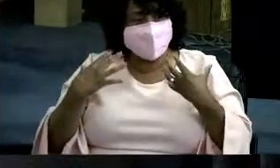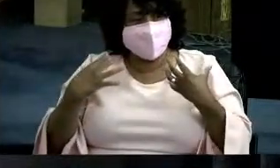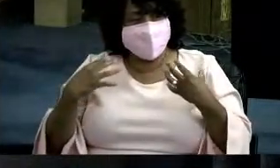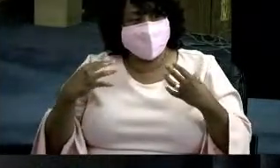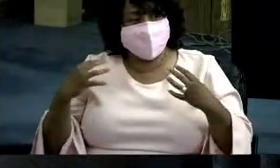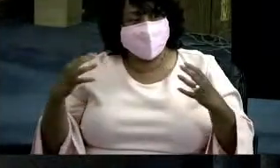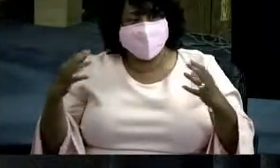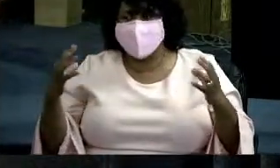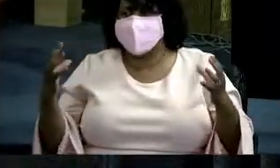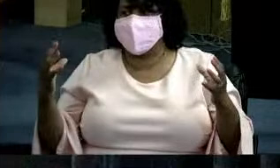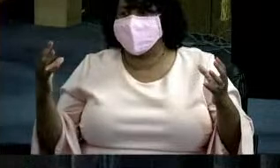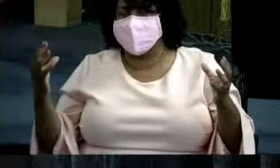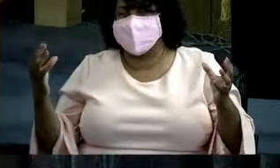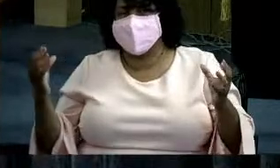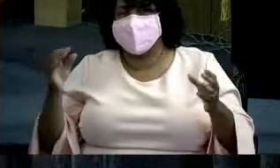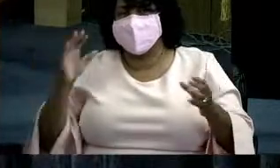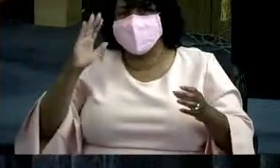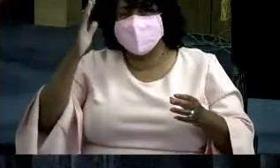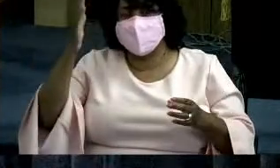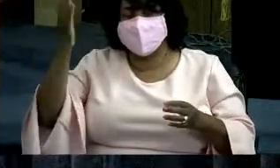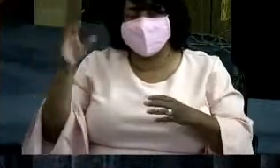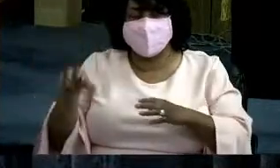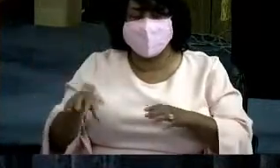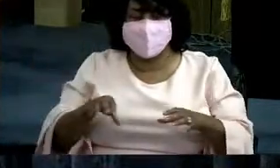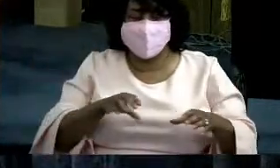great. You do